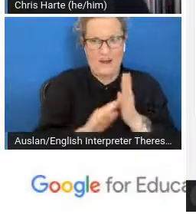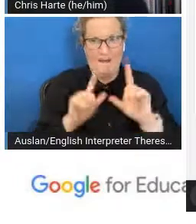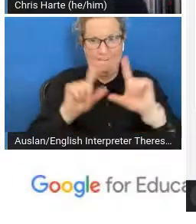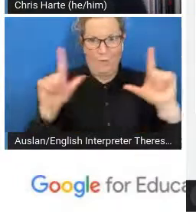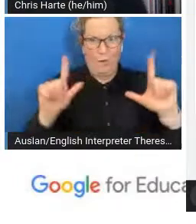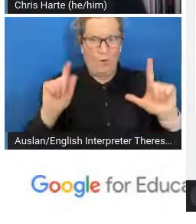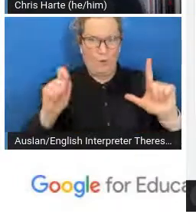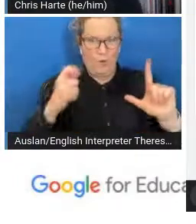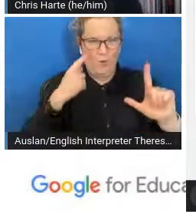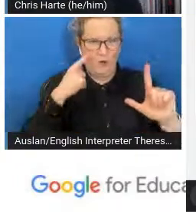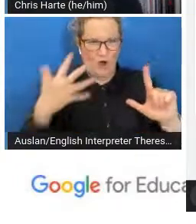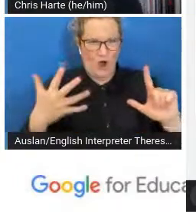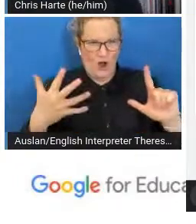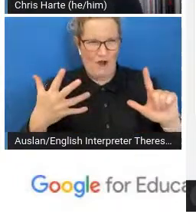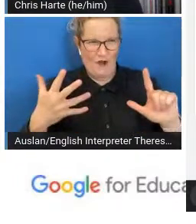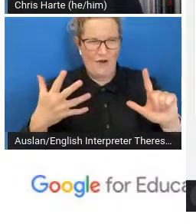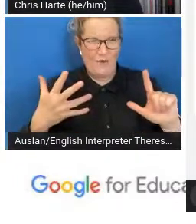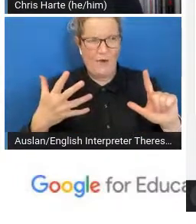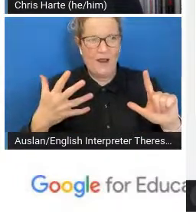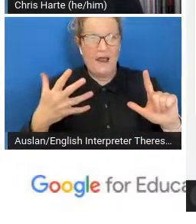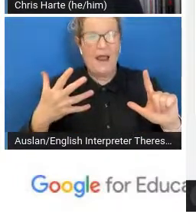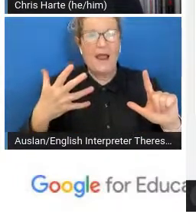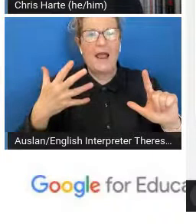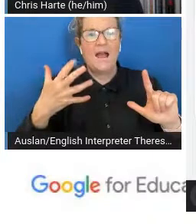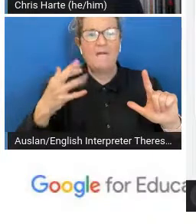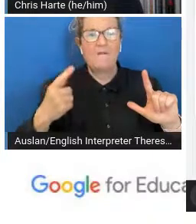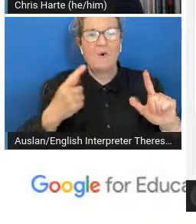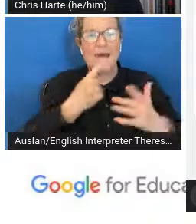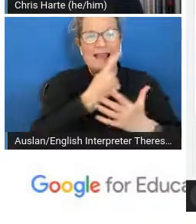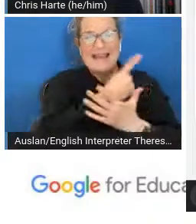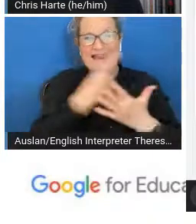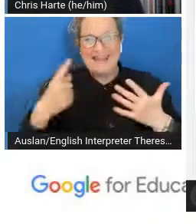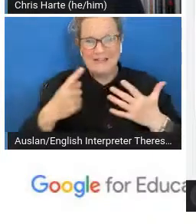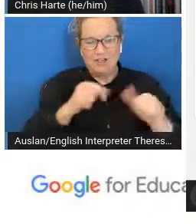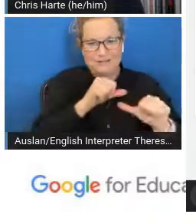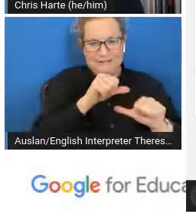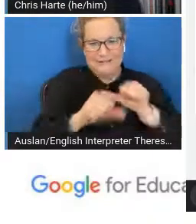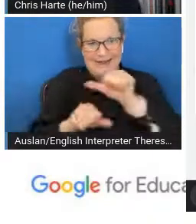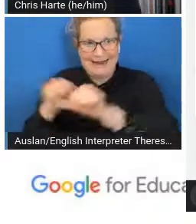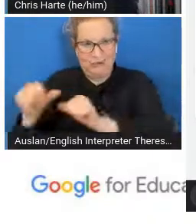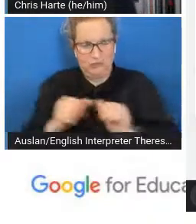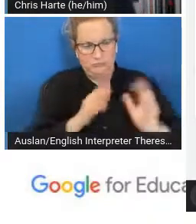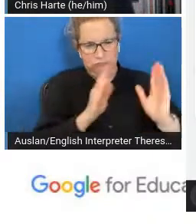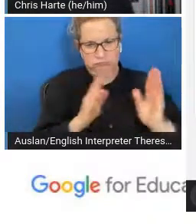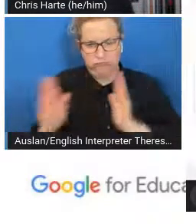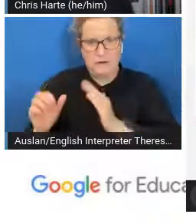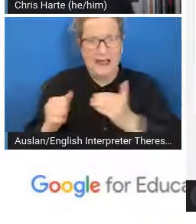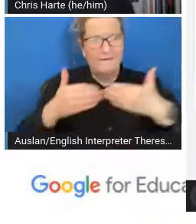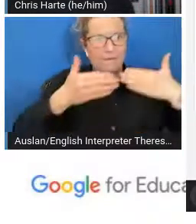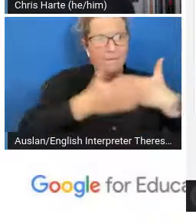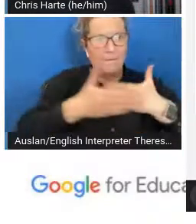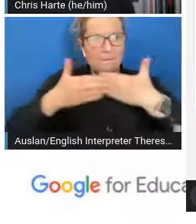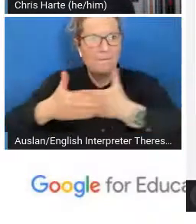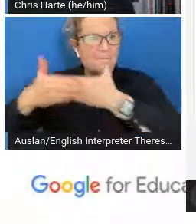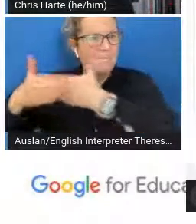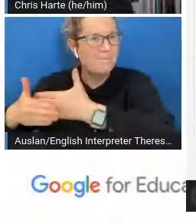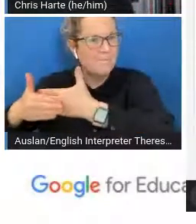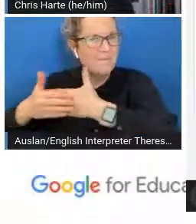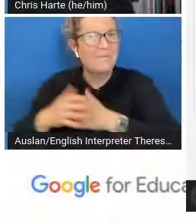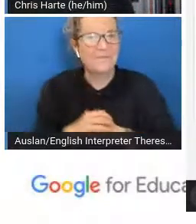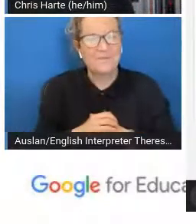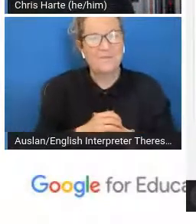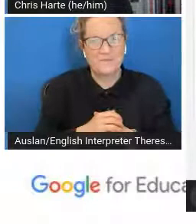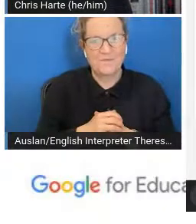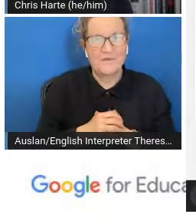shortly actually has a slide for each stage of the design thinking process. So you can see the one that's up at the moment is the socially